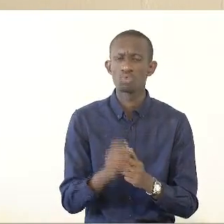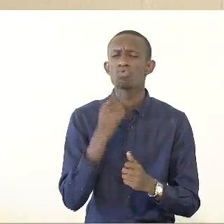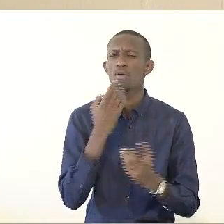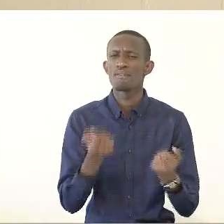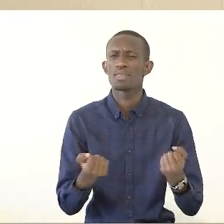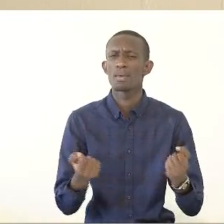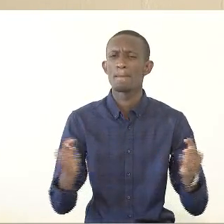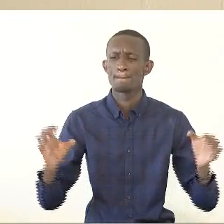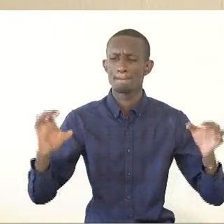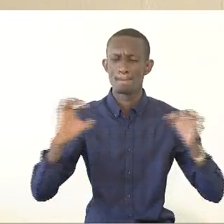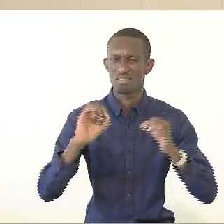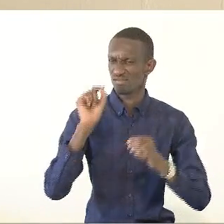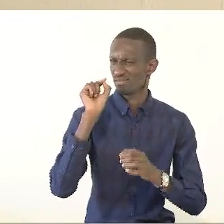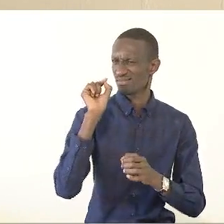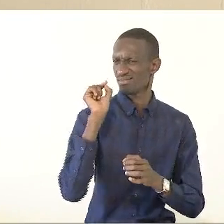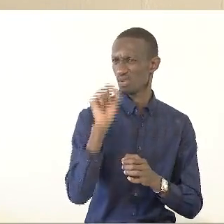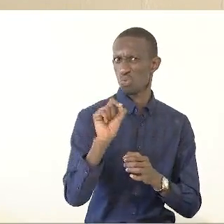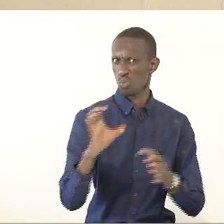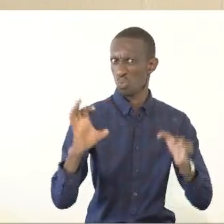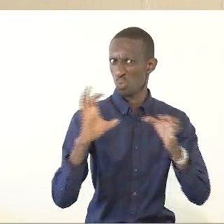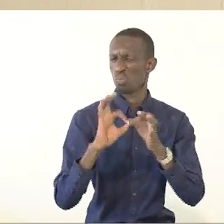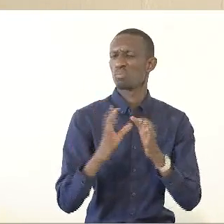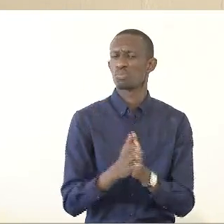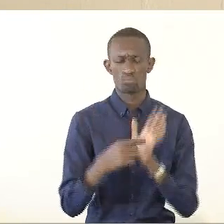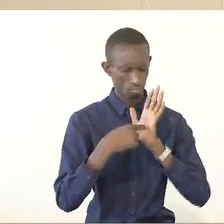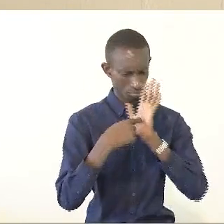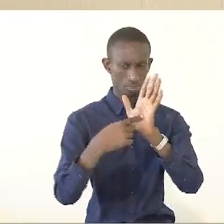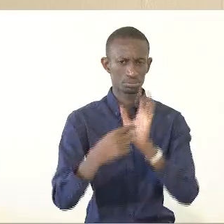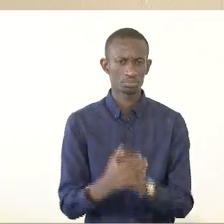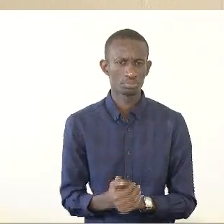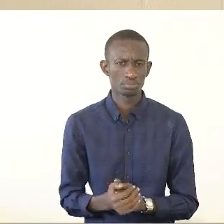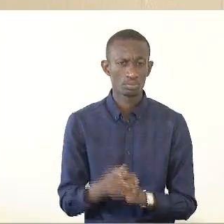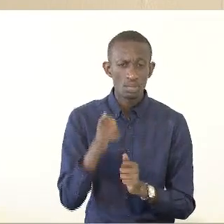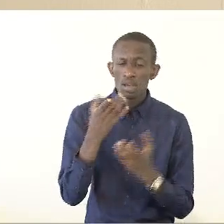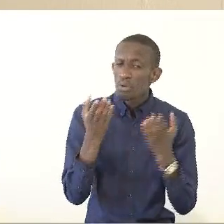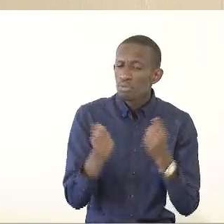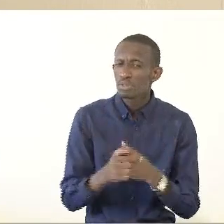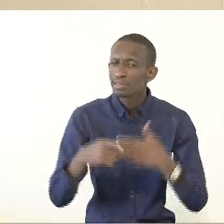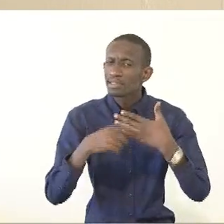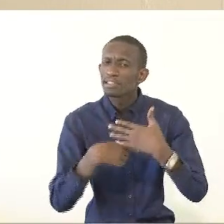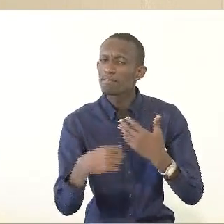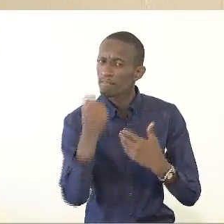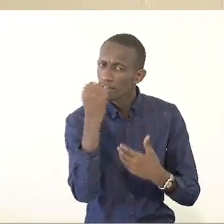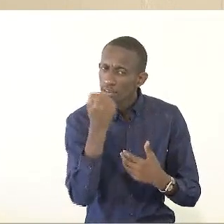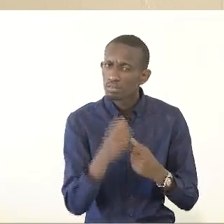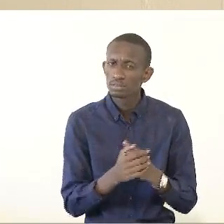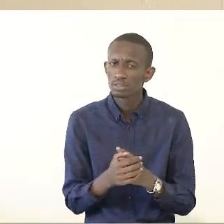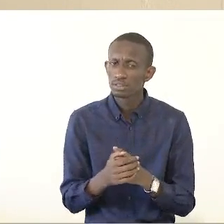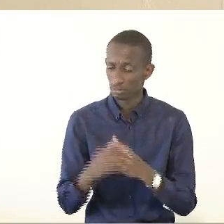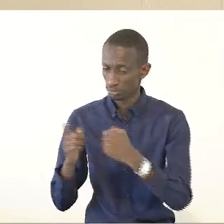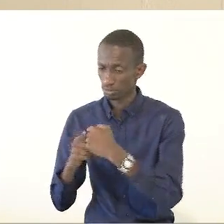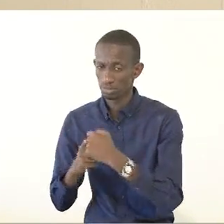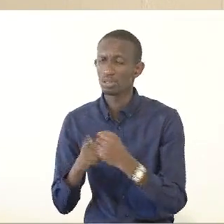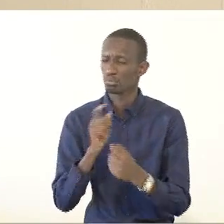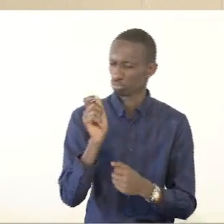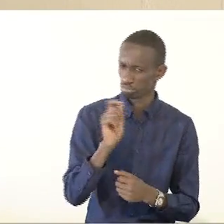coordinates. You need to have the points to show it on a graph. You have now negative 5 and 6. That's how you write the coordinates of the